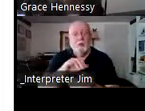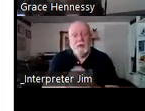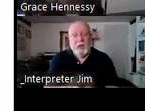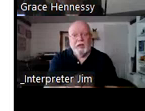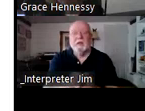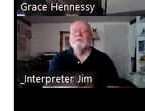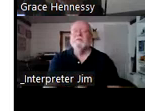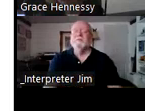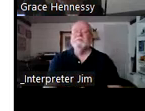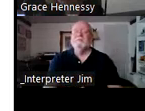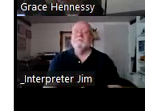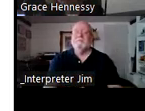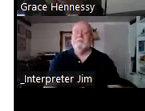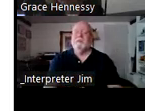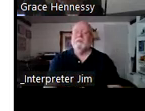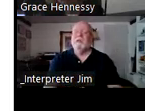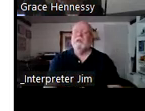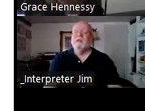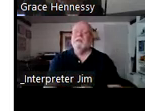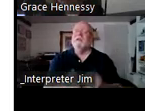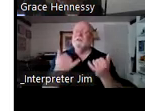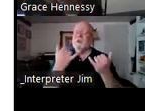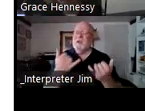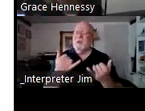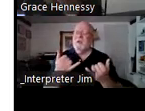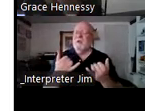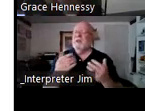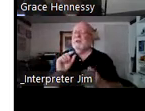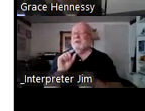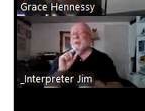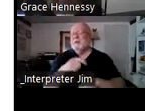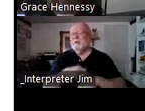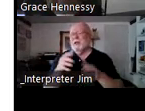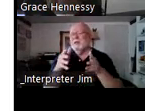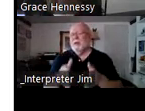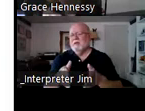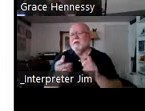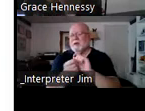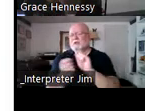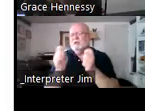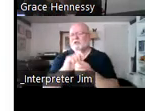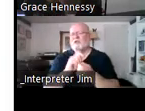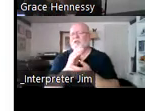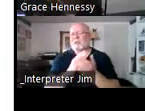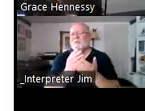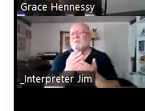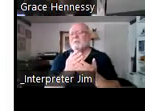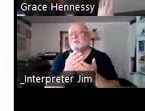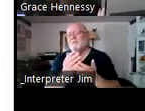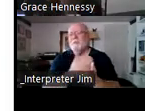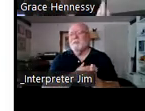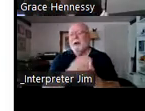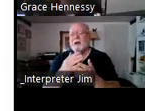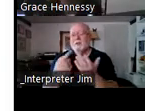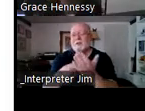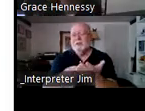well. So I want to shift gears a little bit with the time I have left. I just want to quickly review screening for problem gambling.